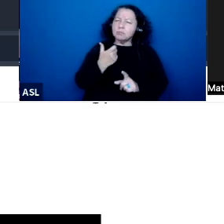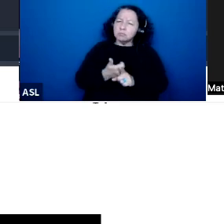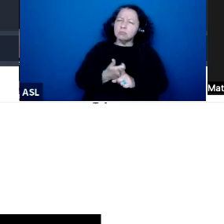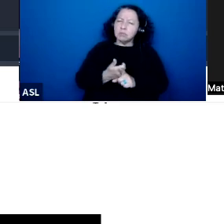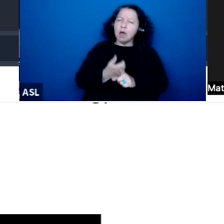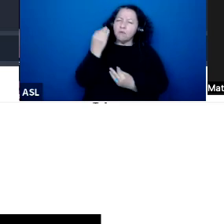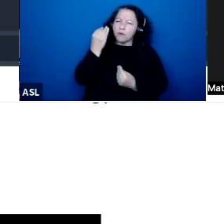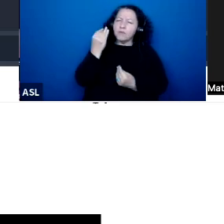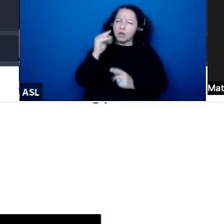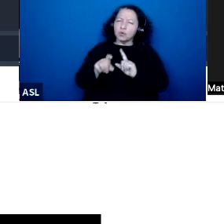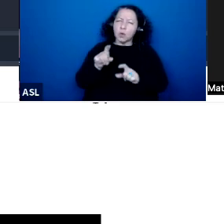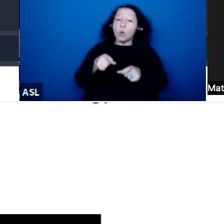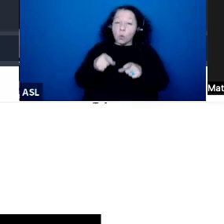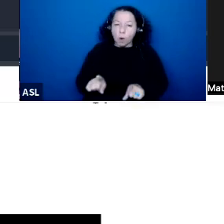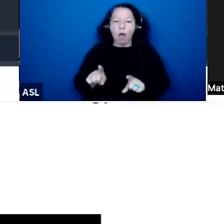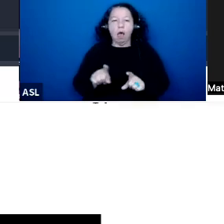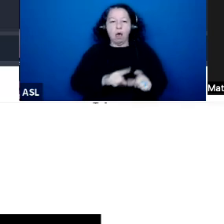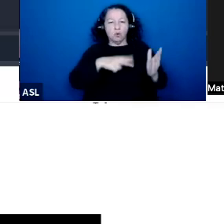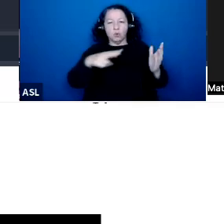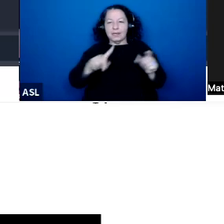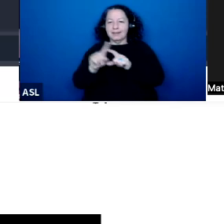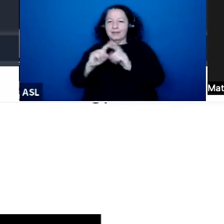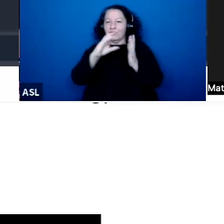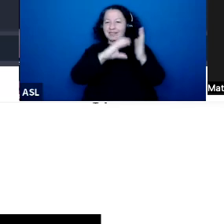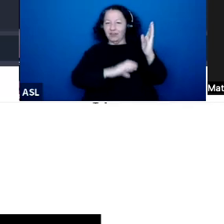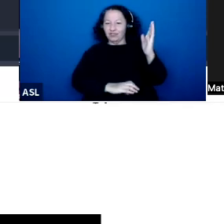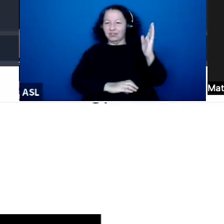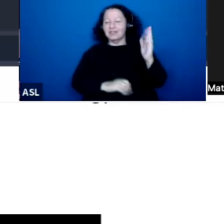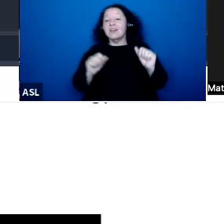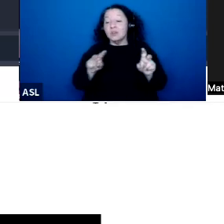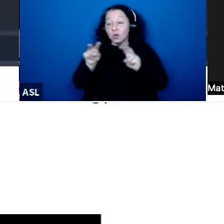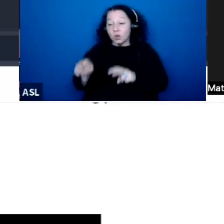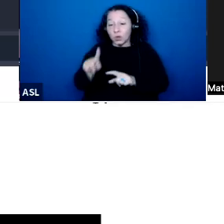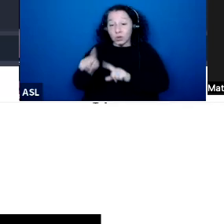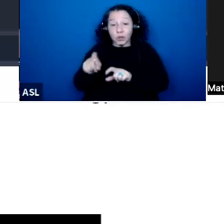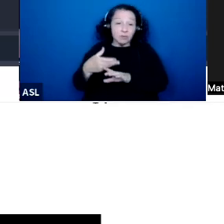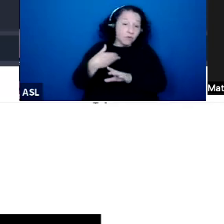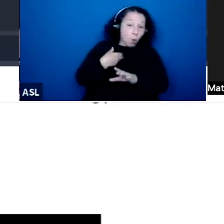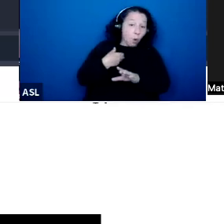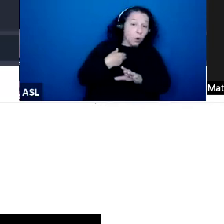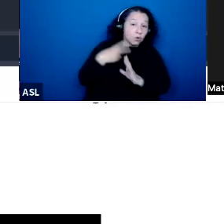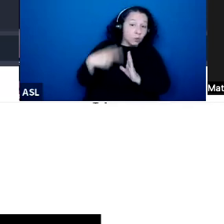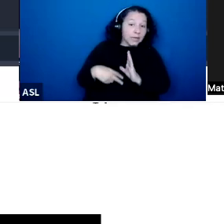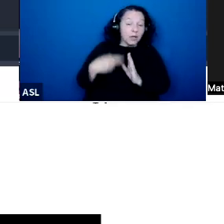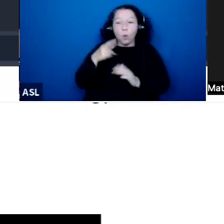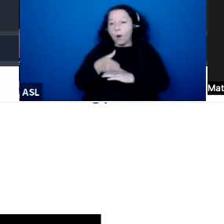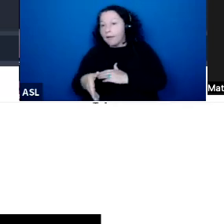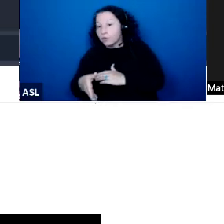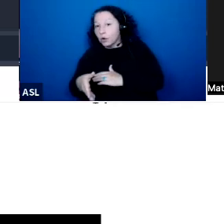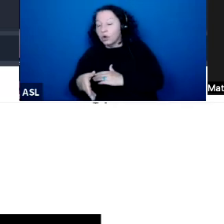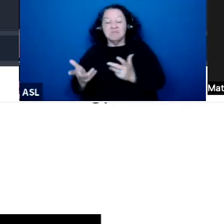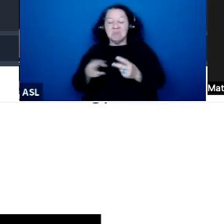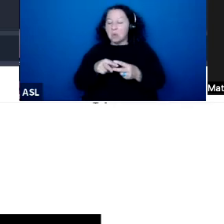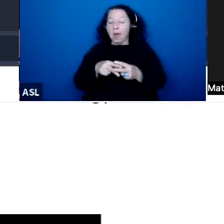look at those self-reflection questions as you are reading through the different sections. And so you could take a look at them either before you read the section